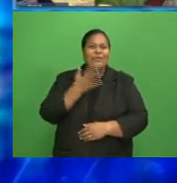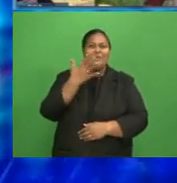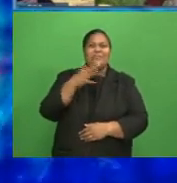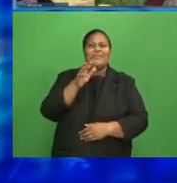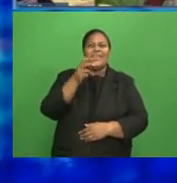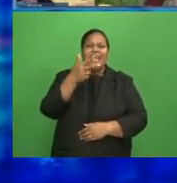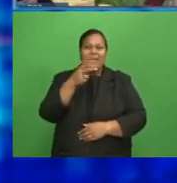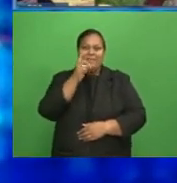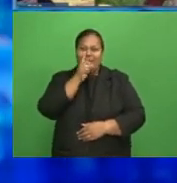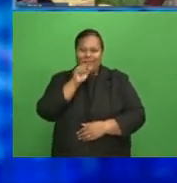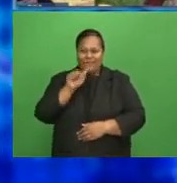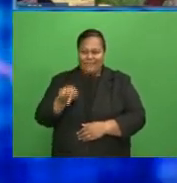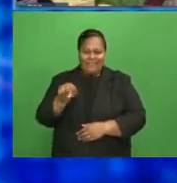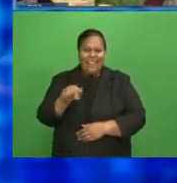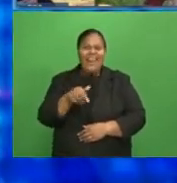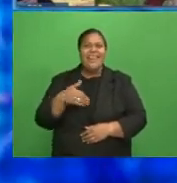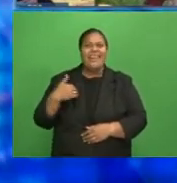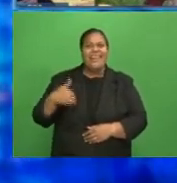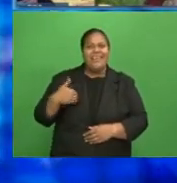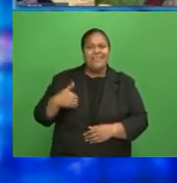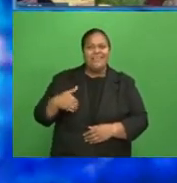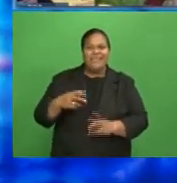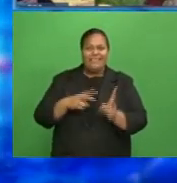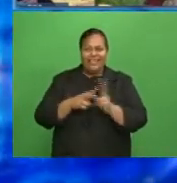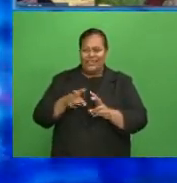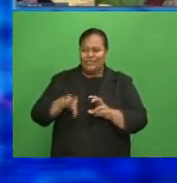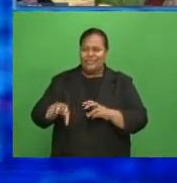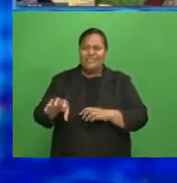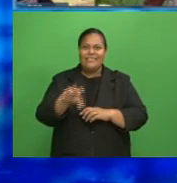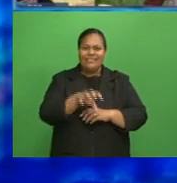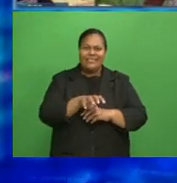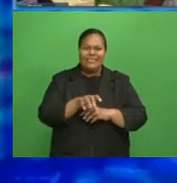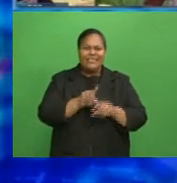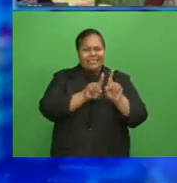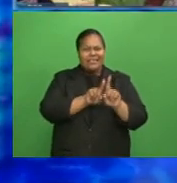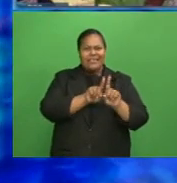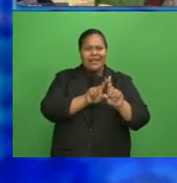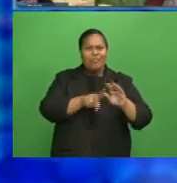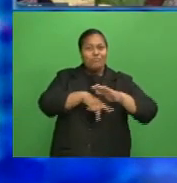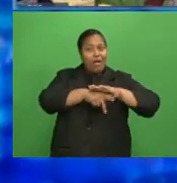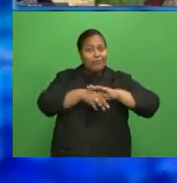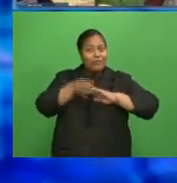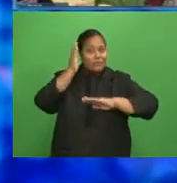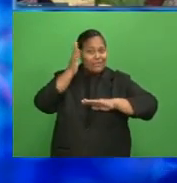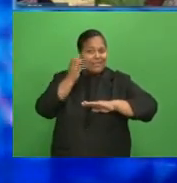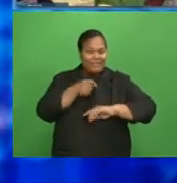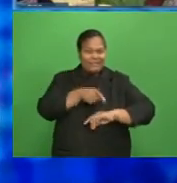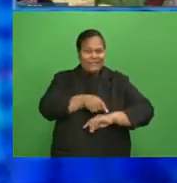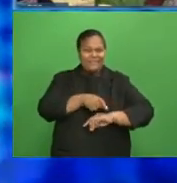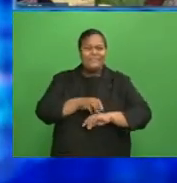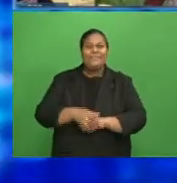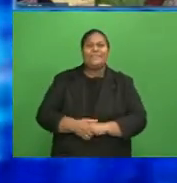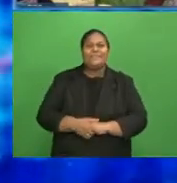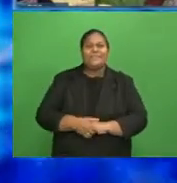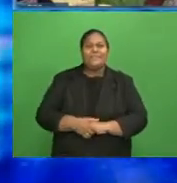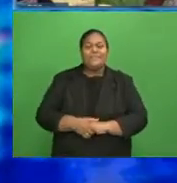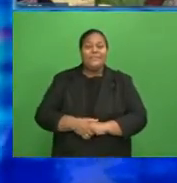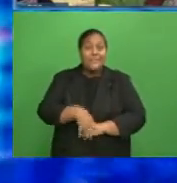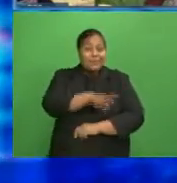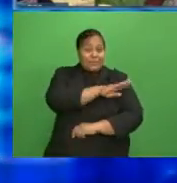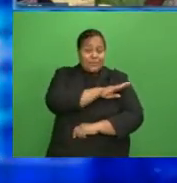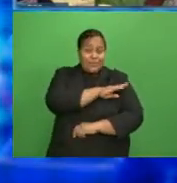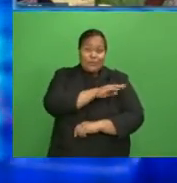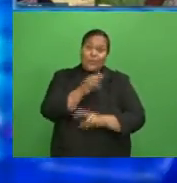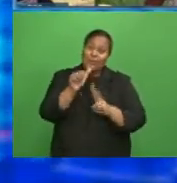Tamasua, Nambukeru, Navotoa, and children of the nearby primary school. Alpanisa Wangairandover reports Bainimarama